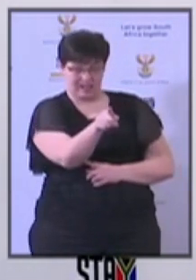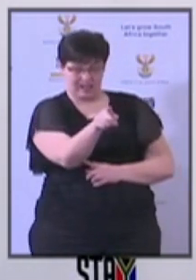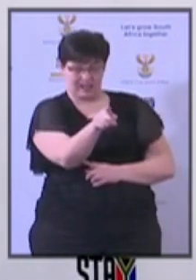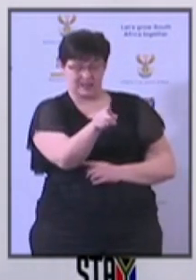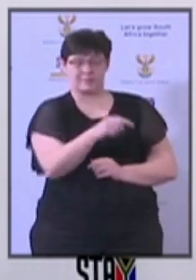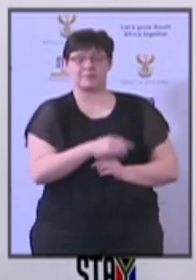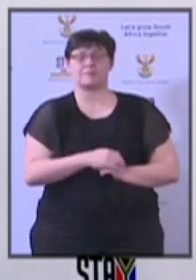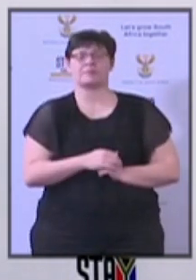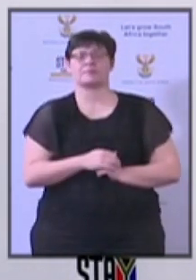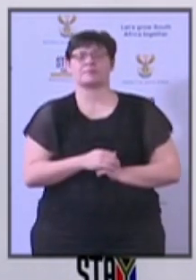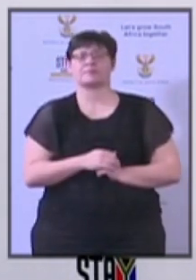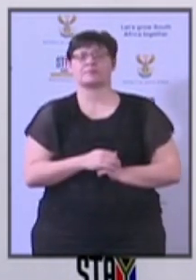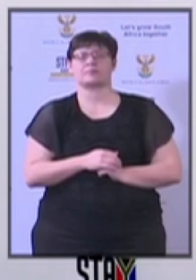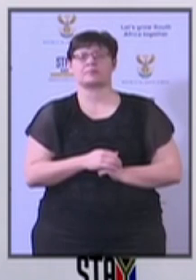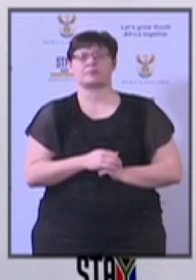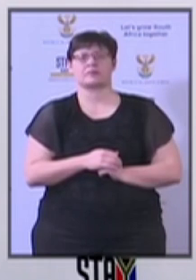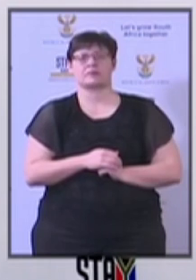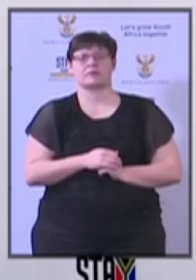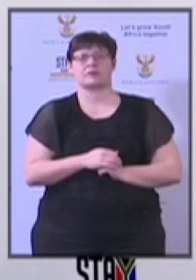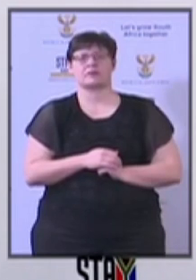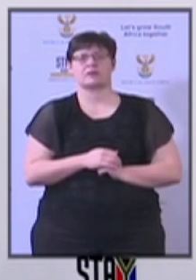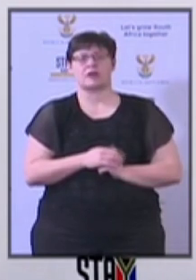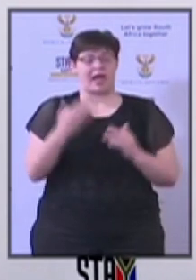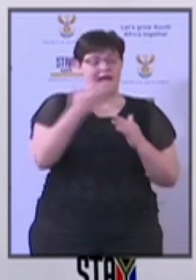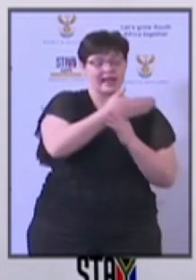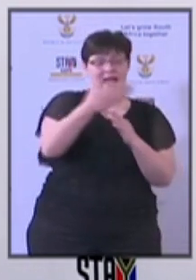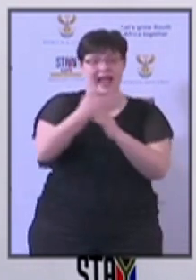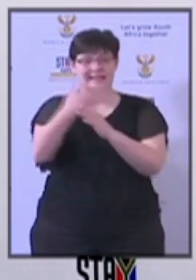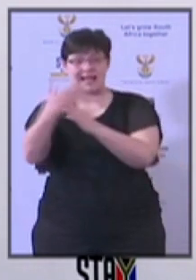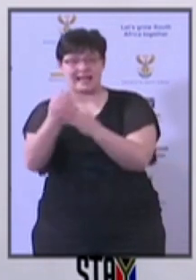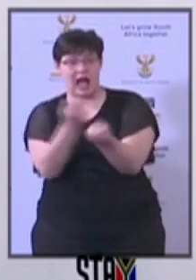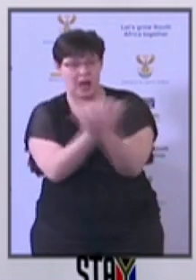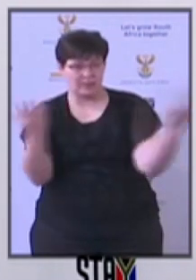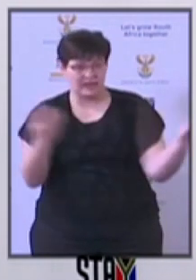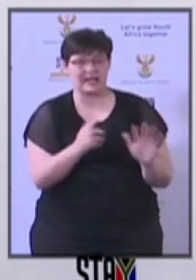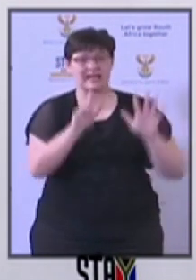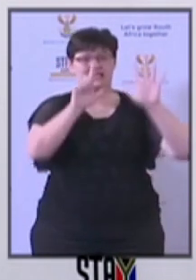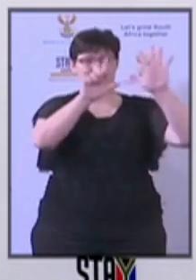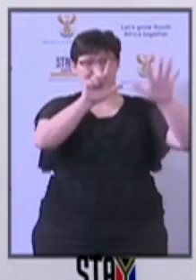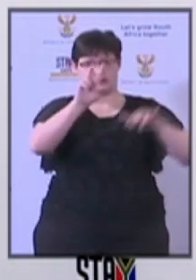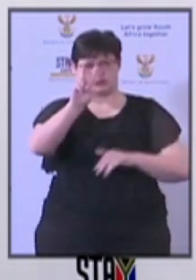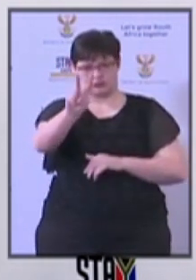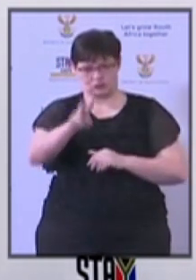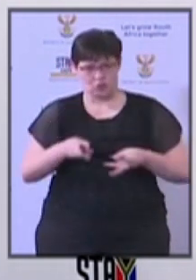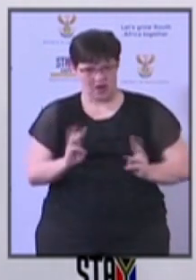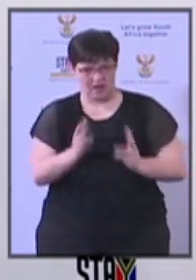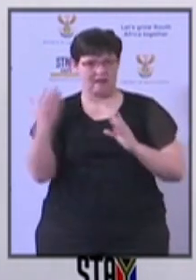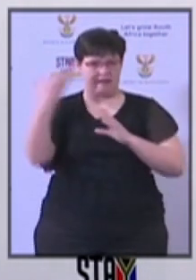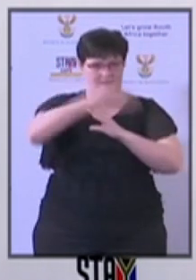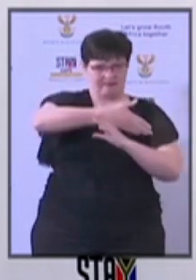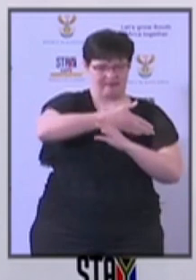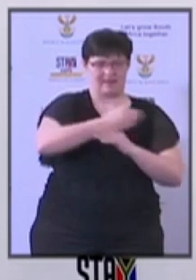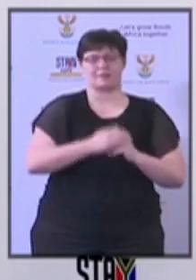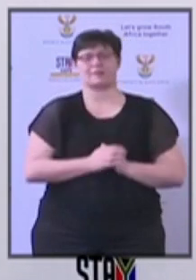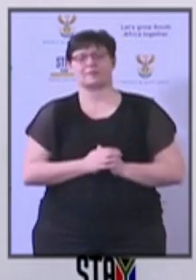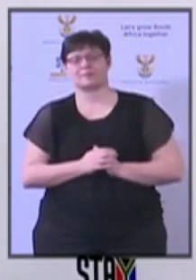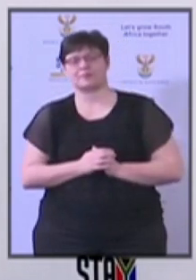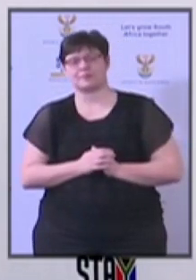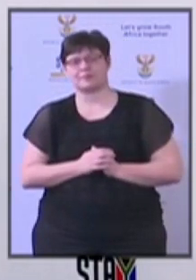got 72 ports of entries. The gates through which people enter South Africa are